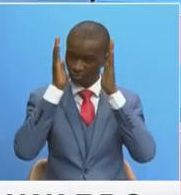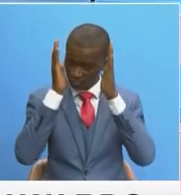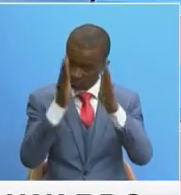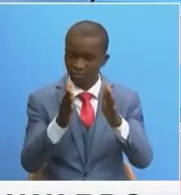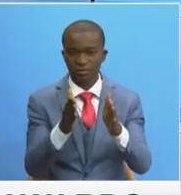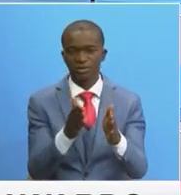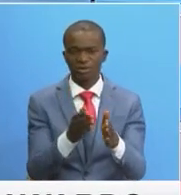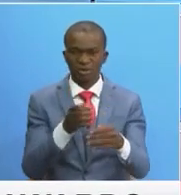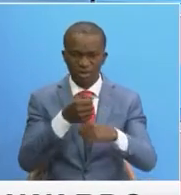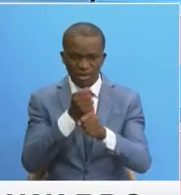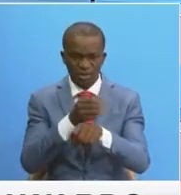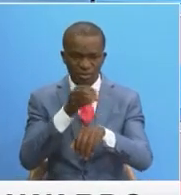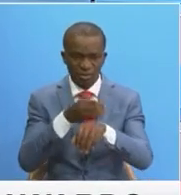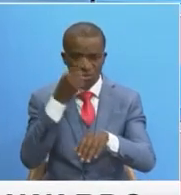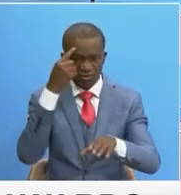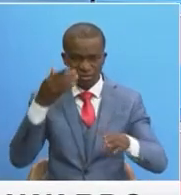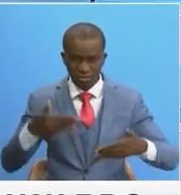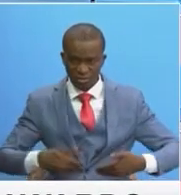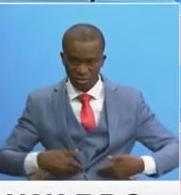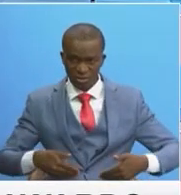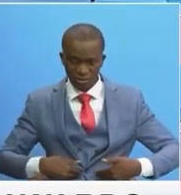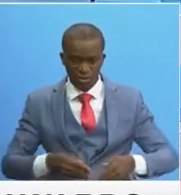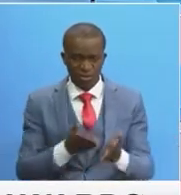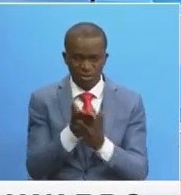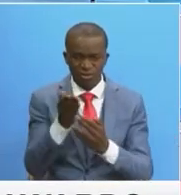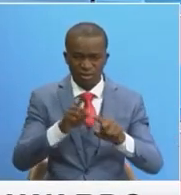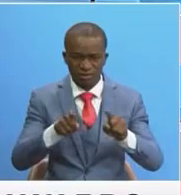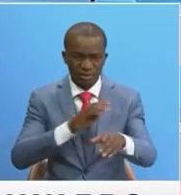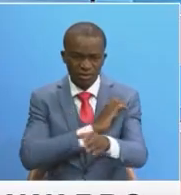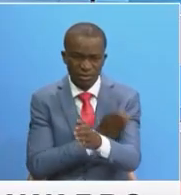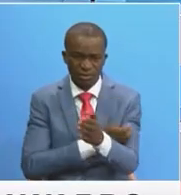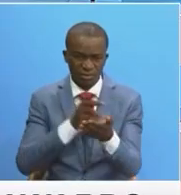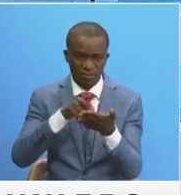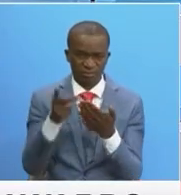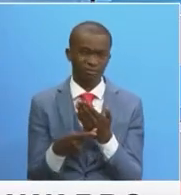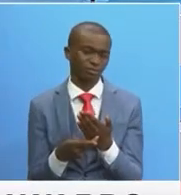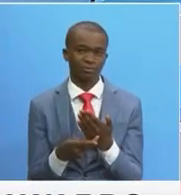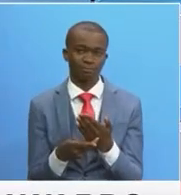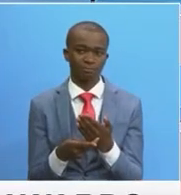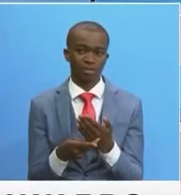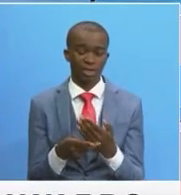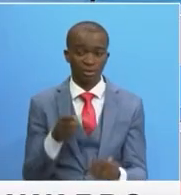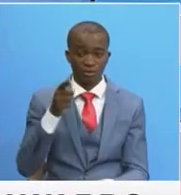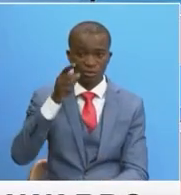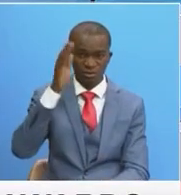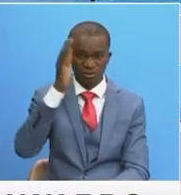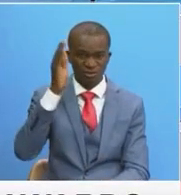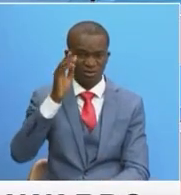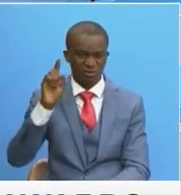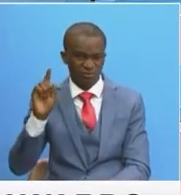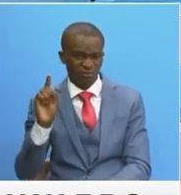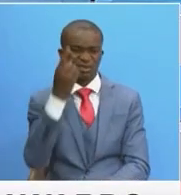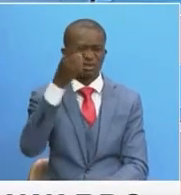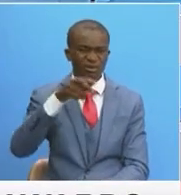creating opportunities for the youth through various empowerment programs. Mr. Kawana said this during the first ever